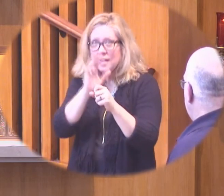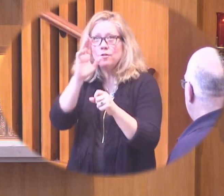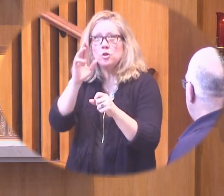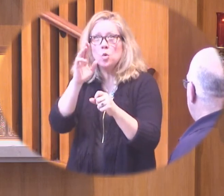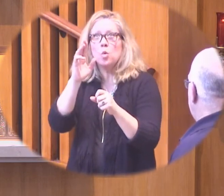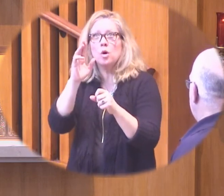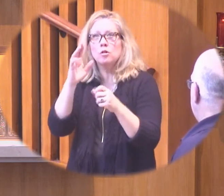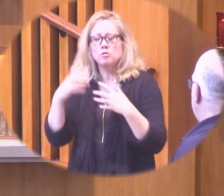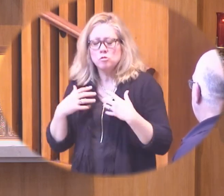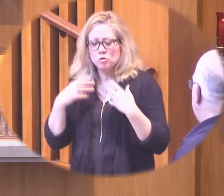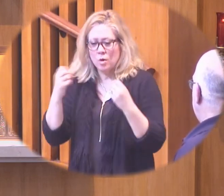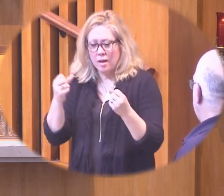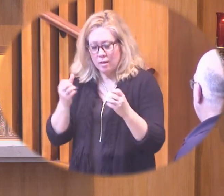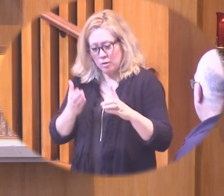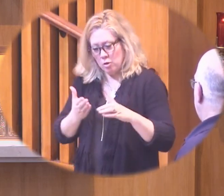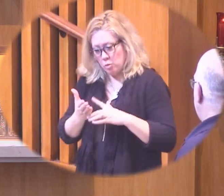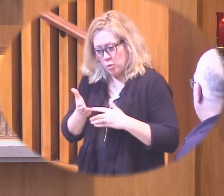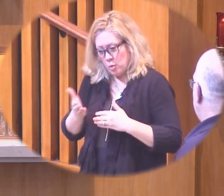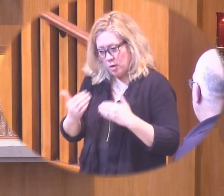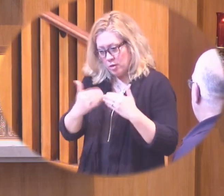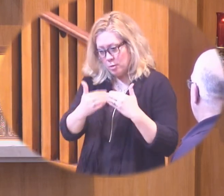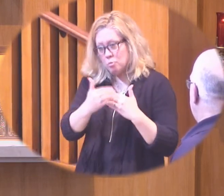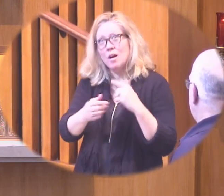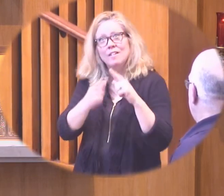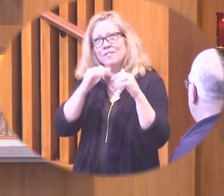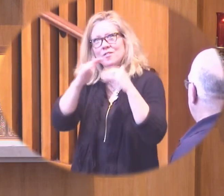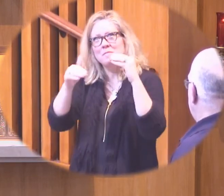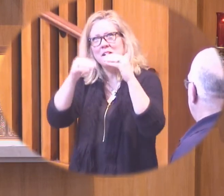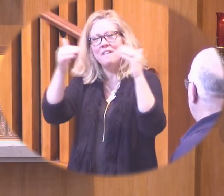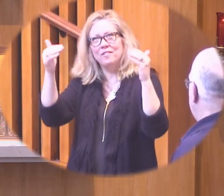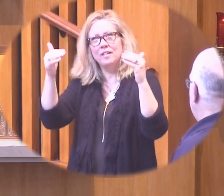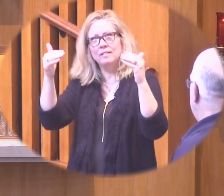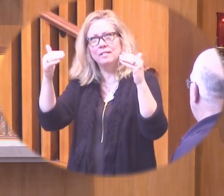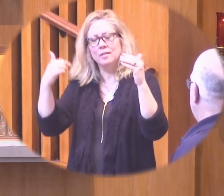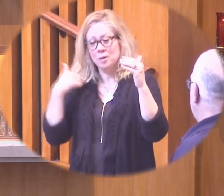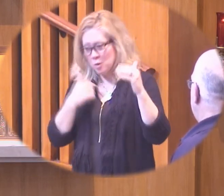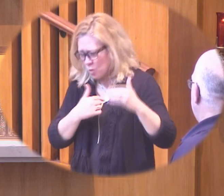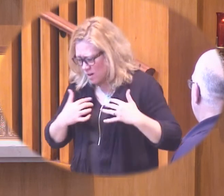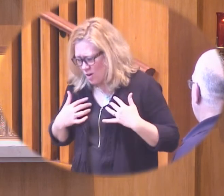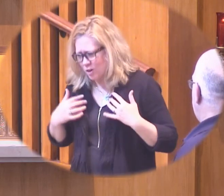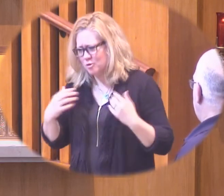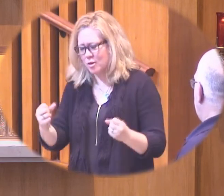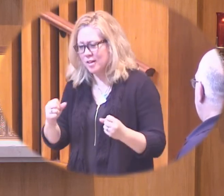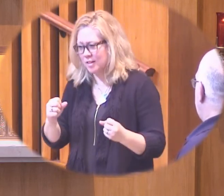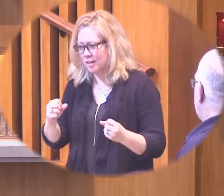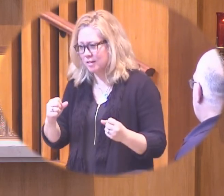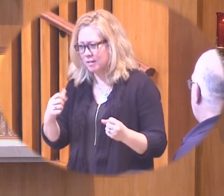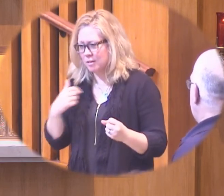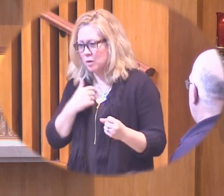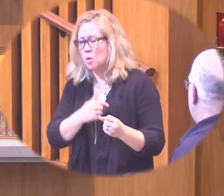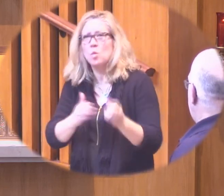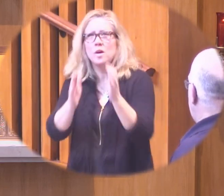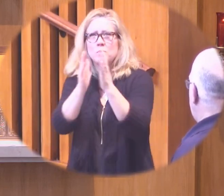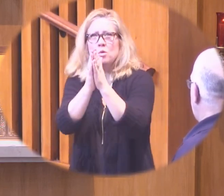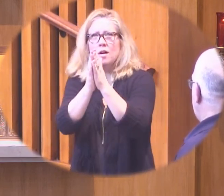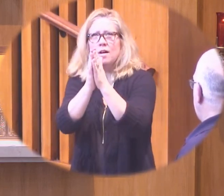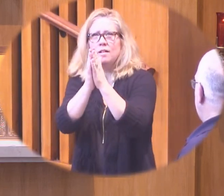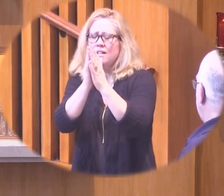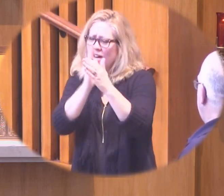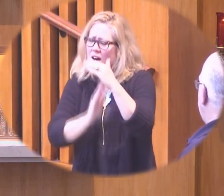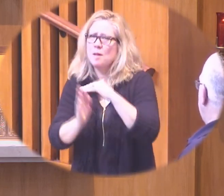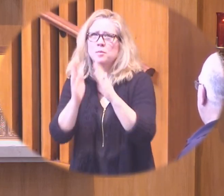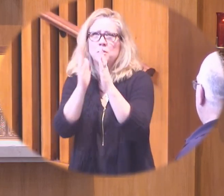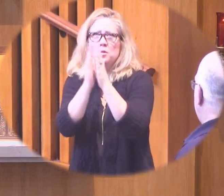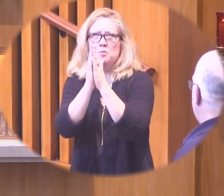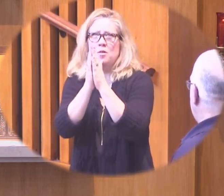earth with this bread that comes from on high, we humbly entreat you, O Lord, that what is being